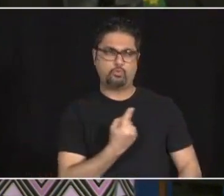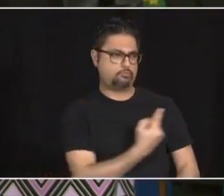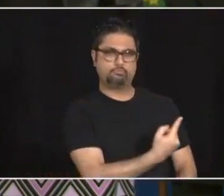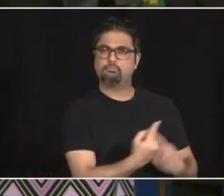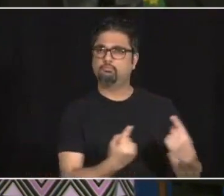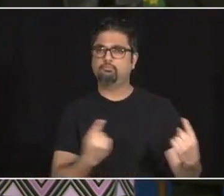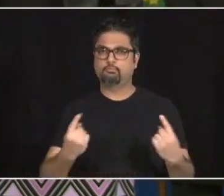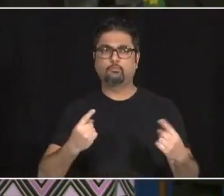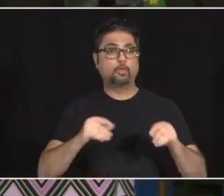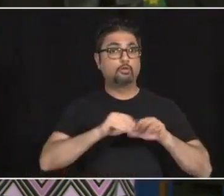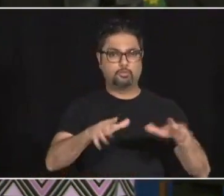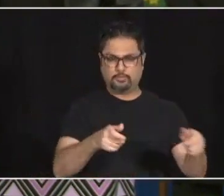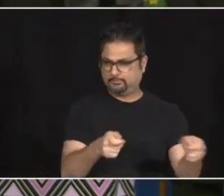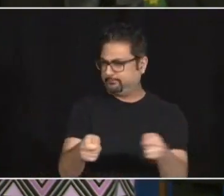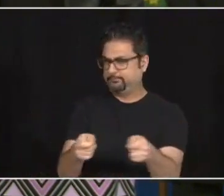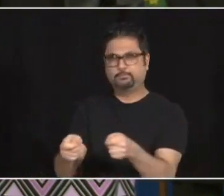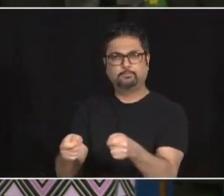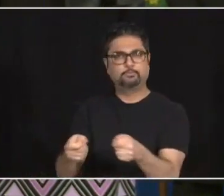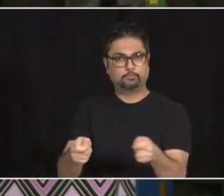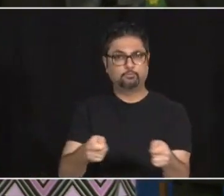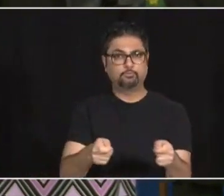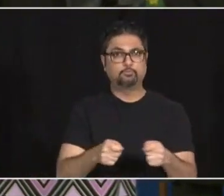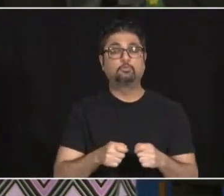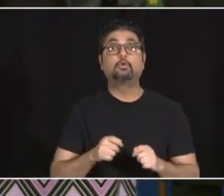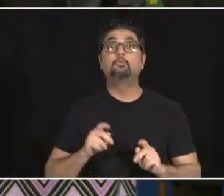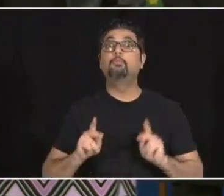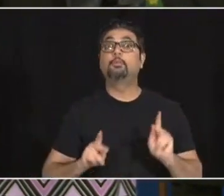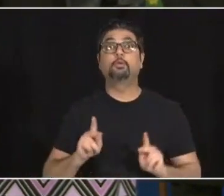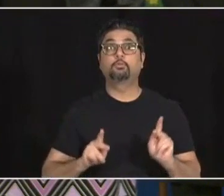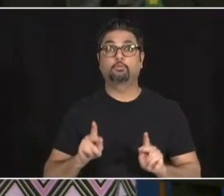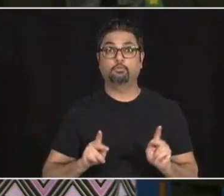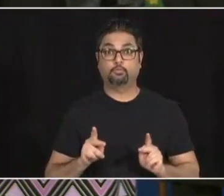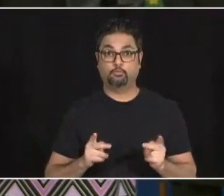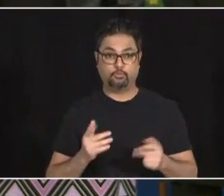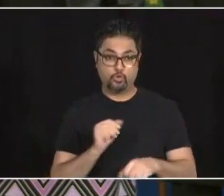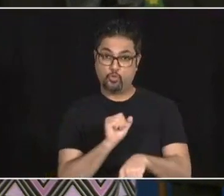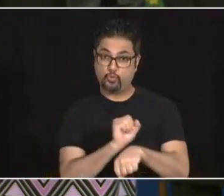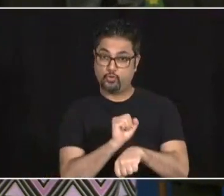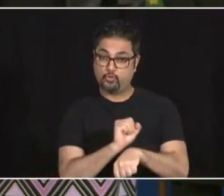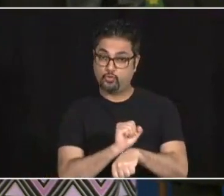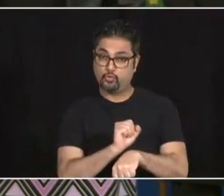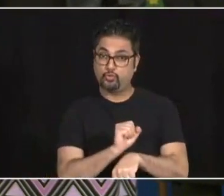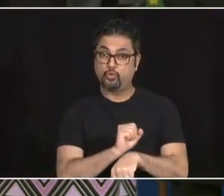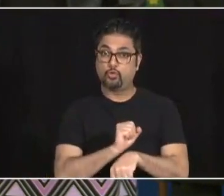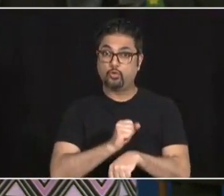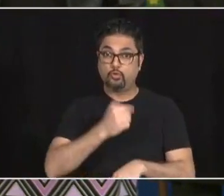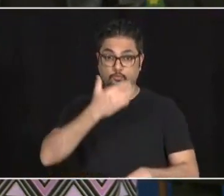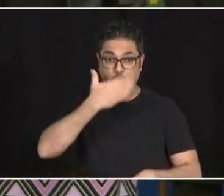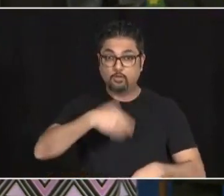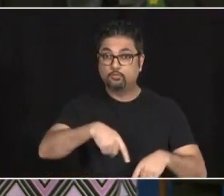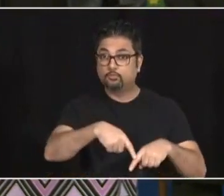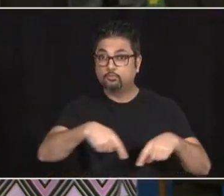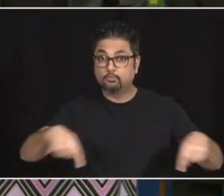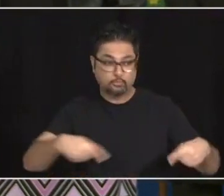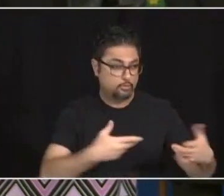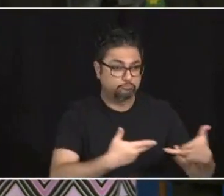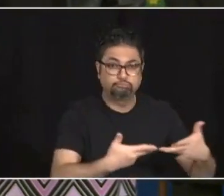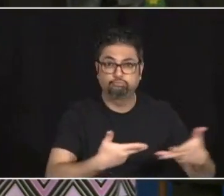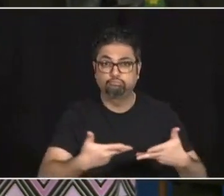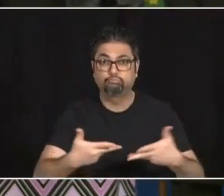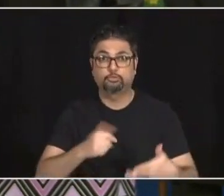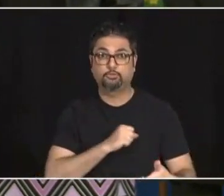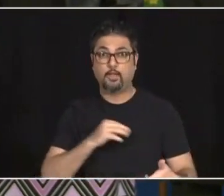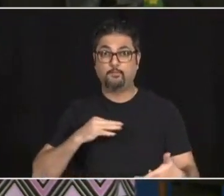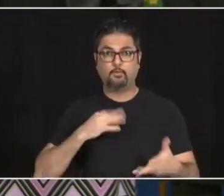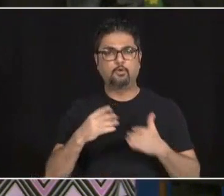heroes, for our brave men and women leading the charge, fighting against this virus, fulfilling their